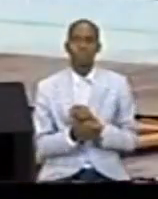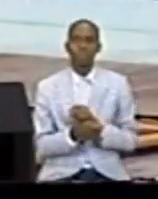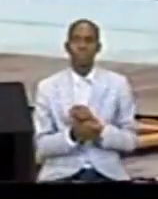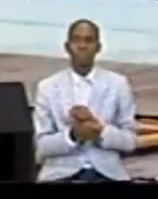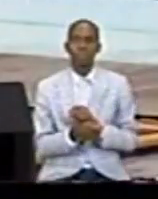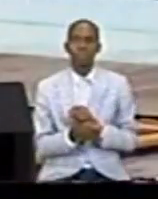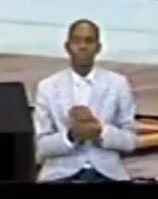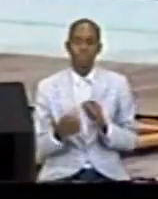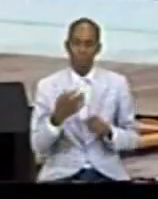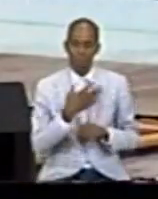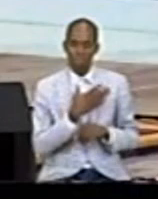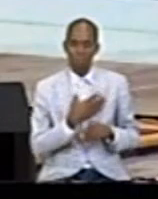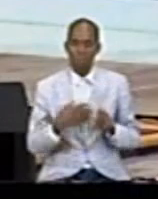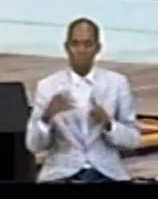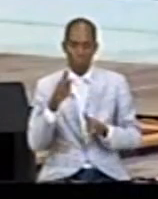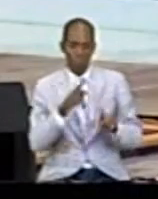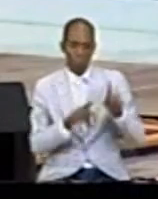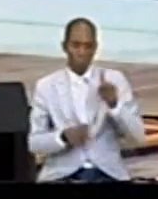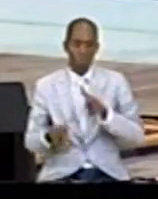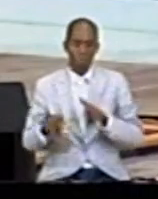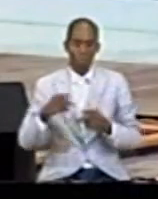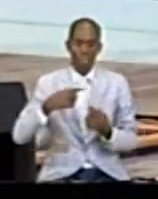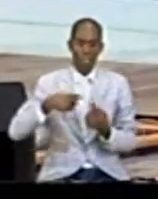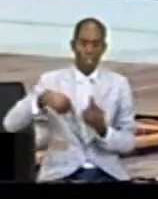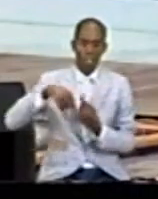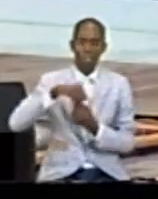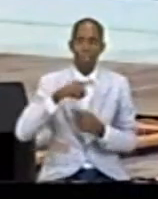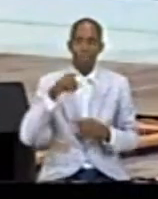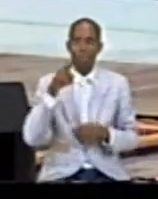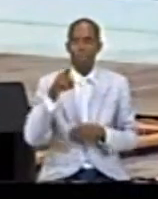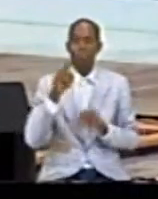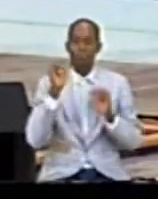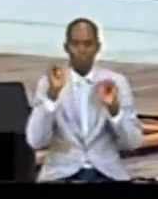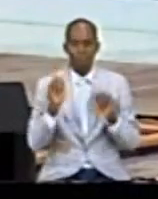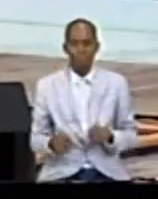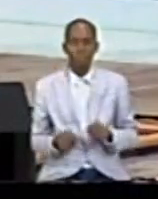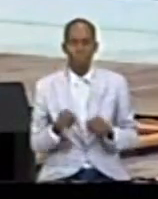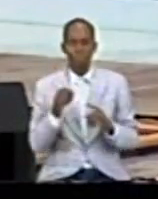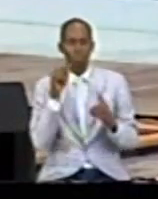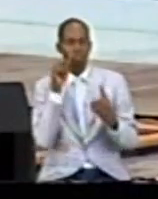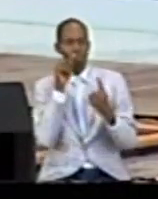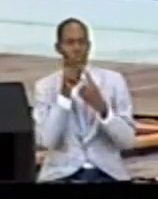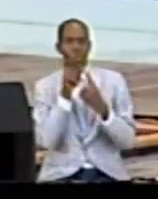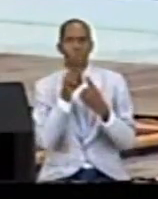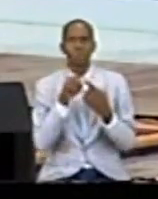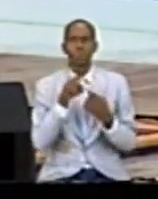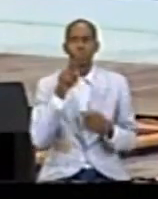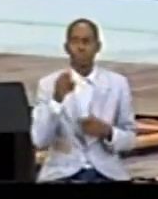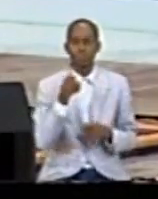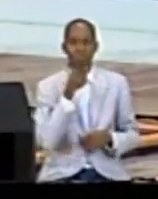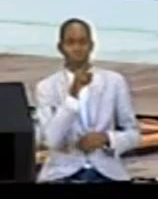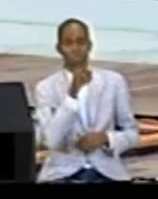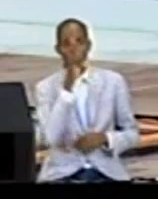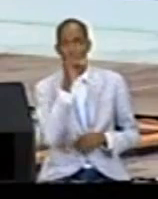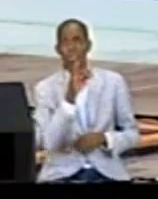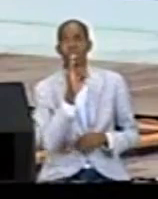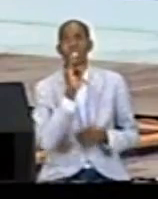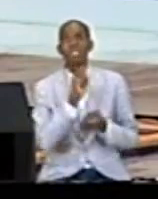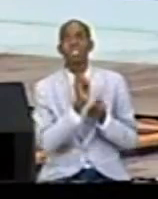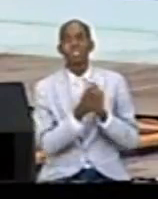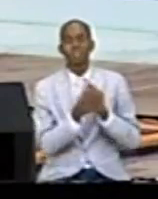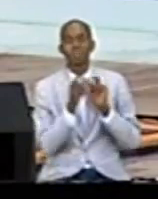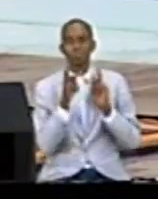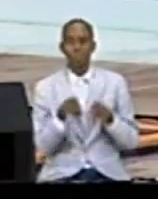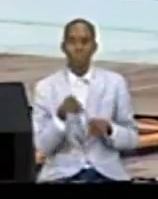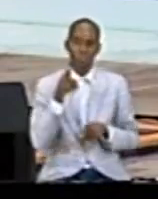And even people around you, they could point at you as a changed man, as